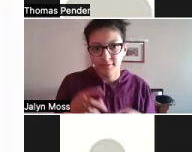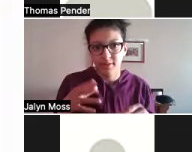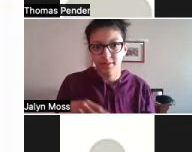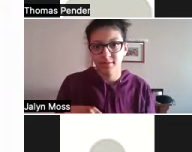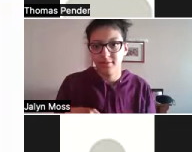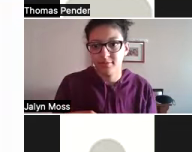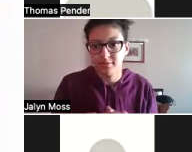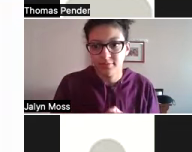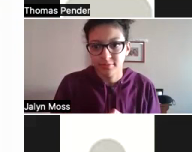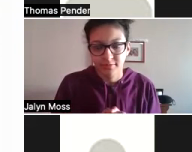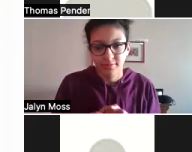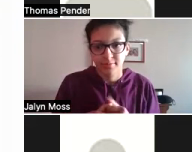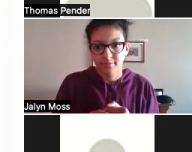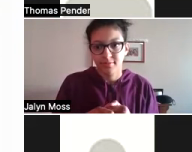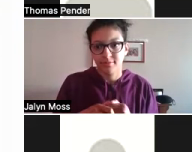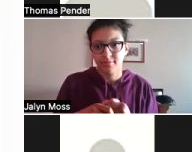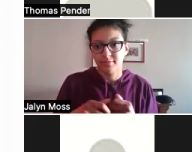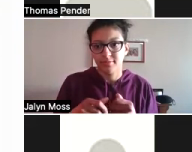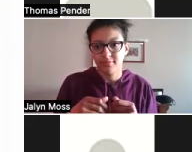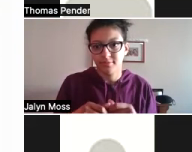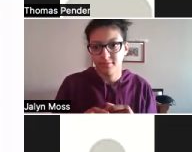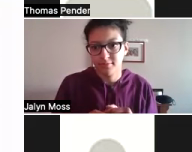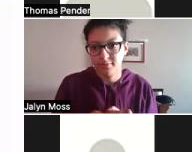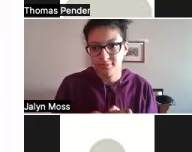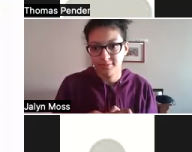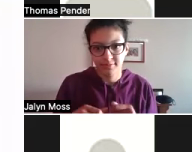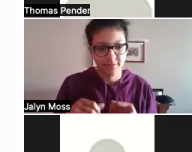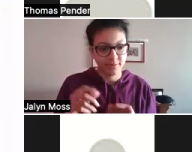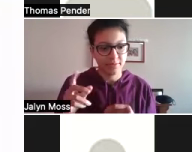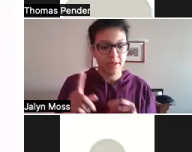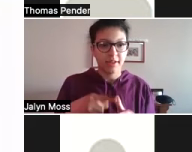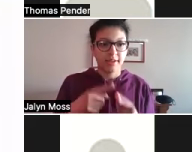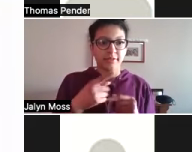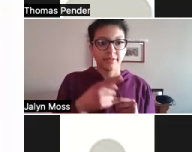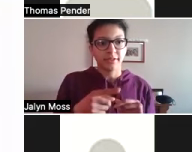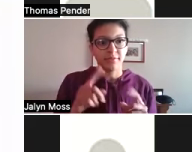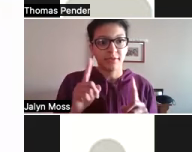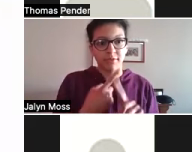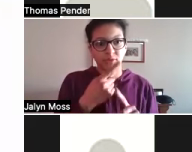animal for the state of Michigan is the white antler deer.